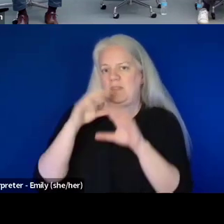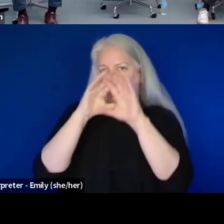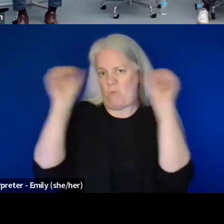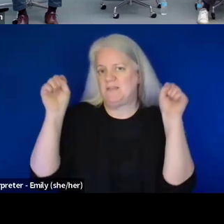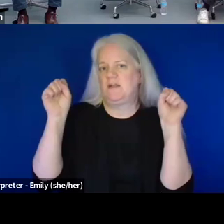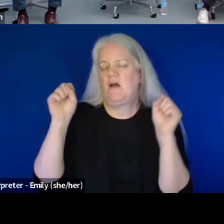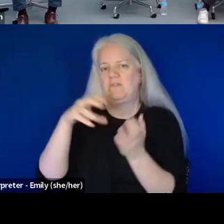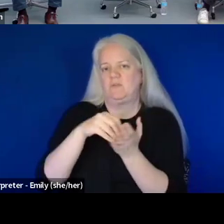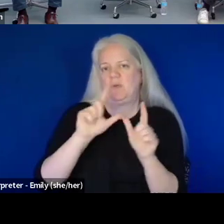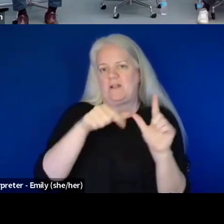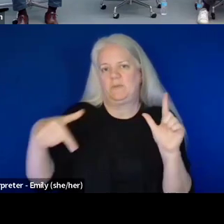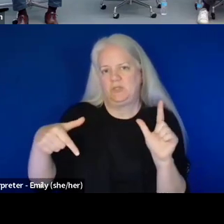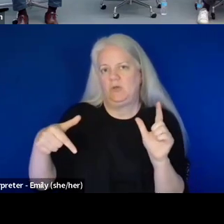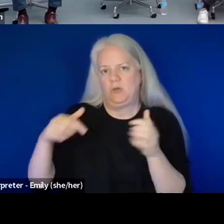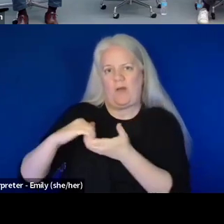Student Alliance.